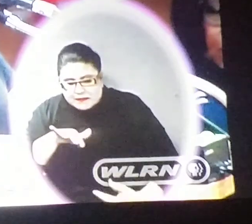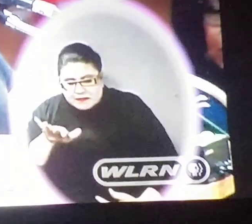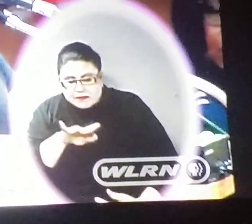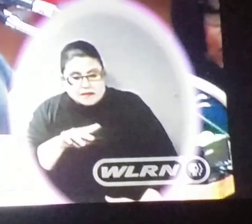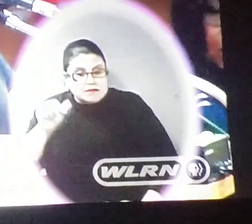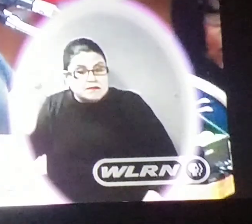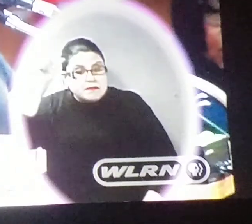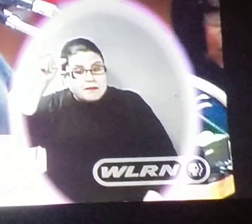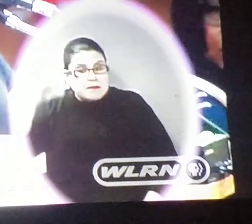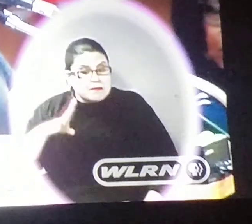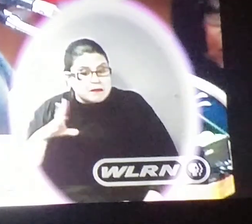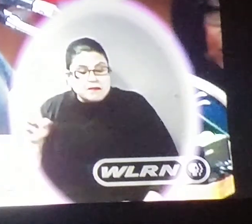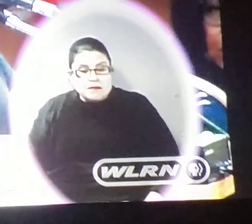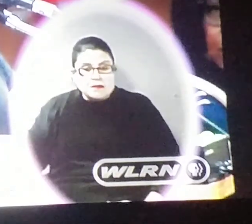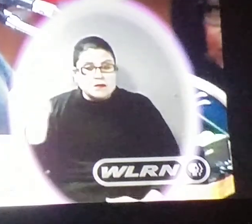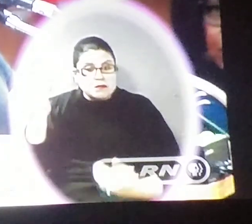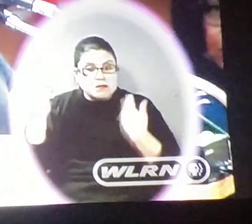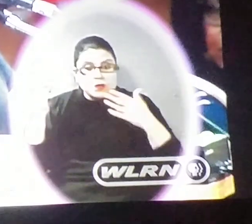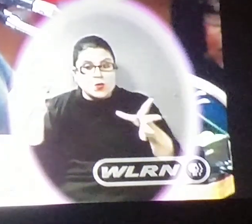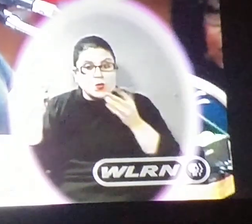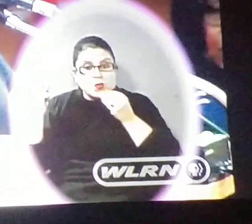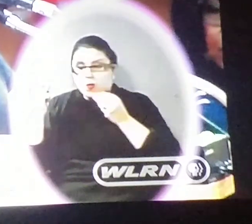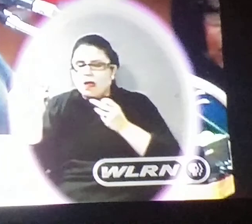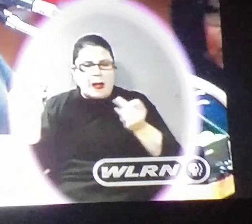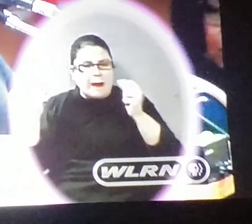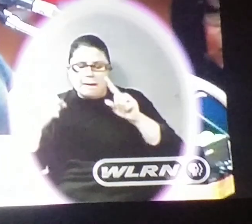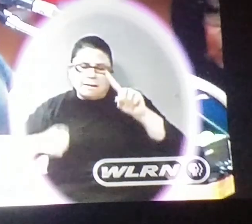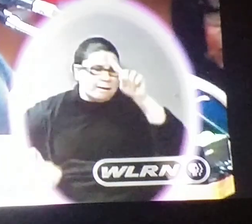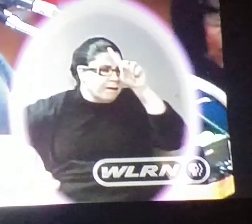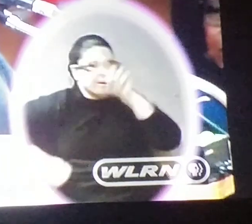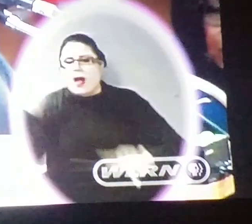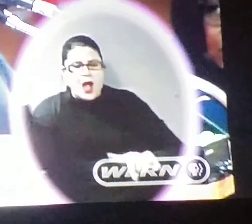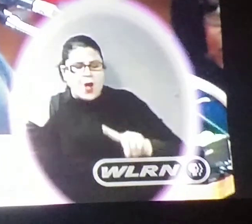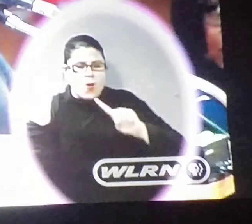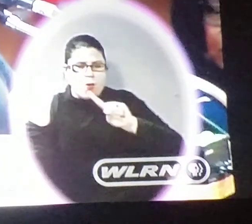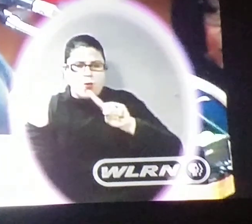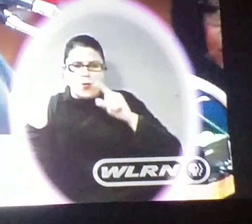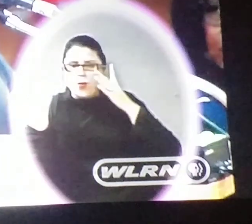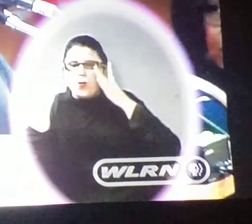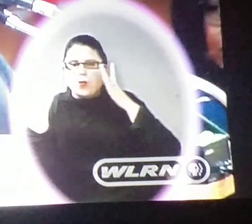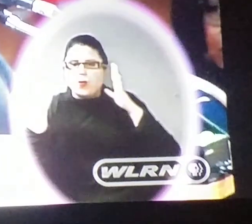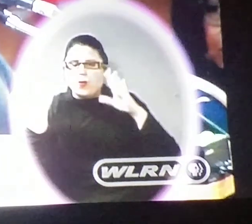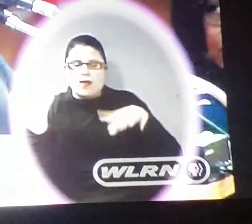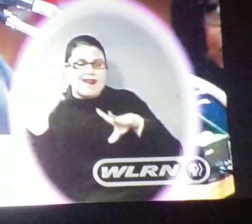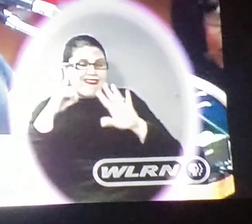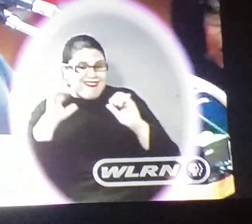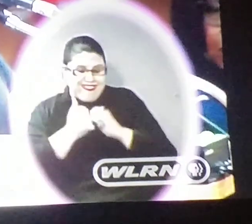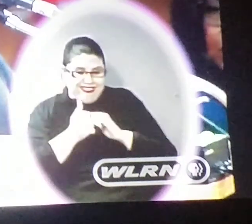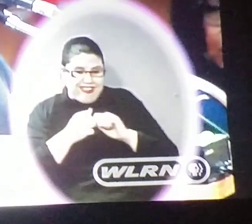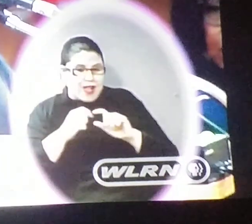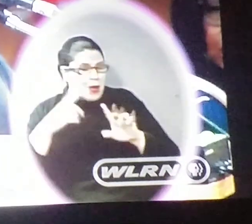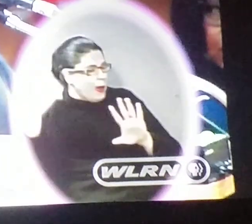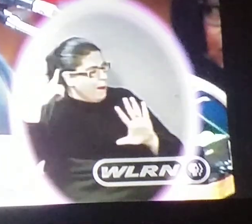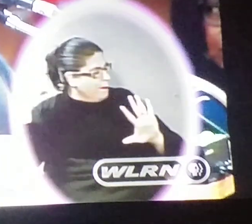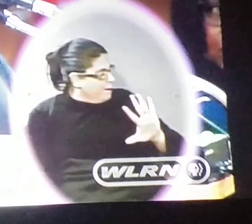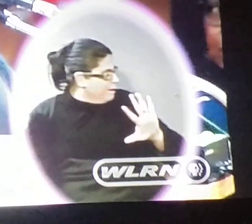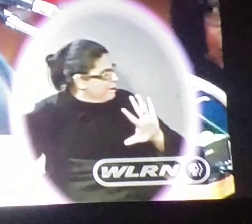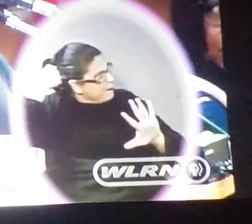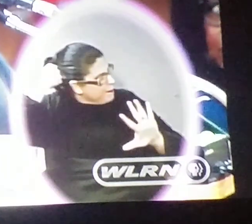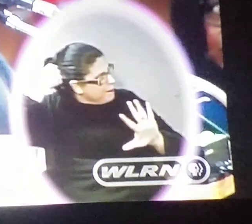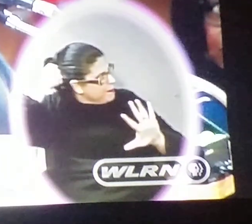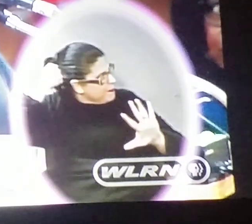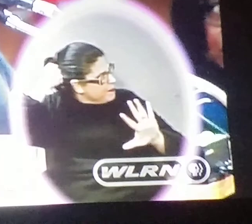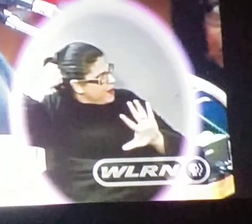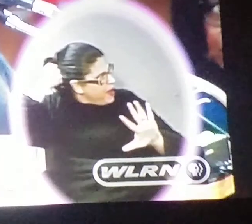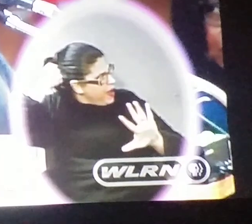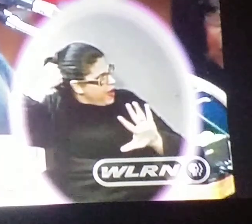unknown male came upon them and immediately knocked out her classmate by striking him in the back of the head with a large, heavy